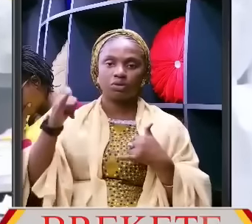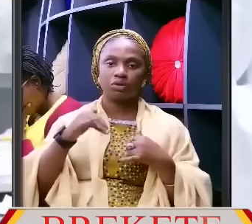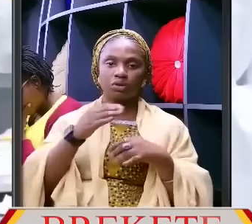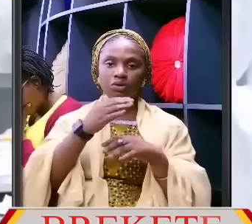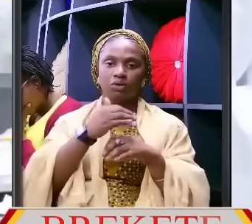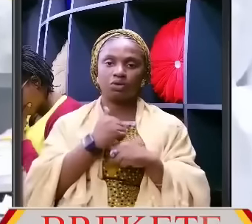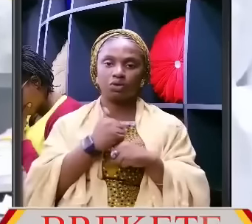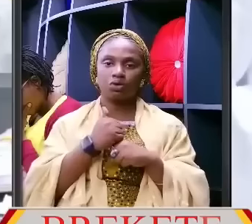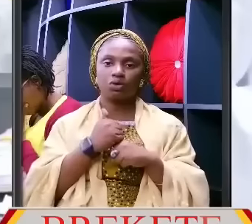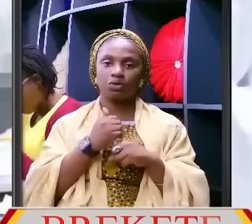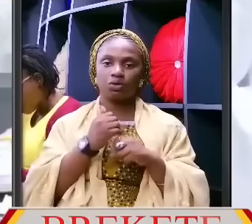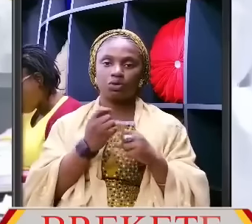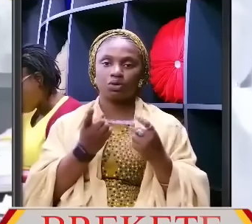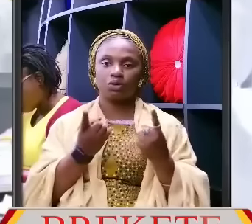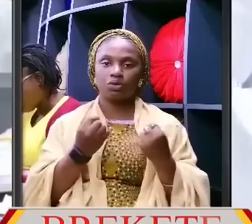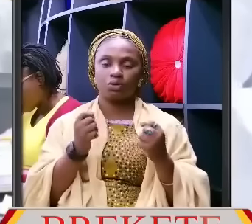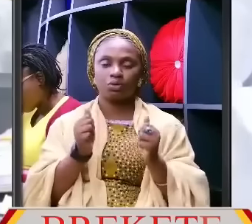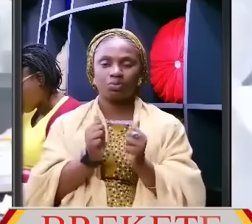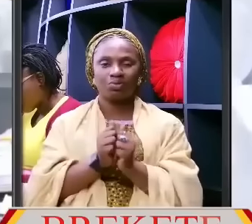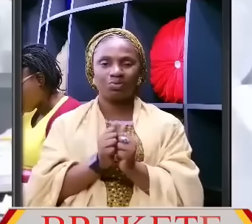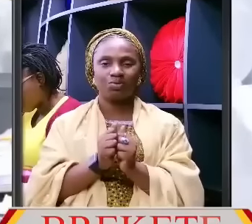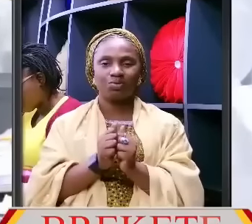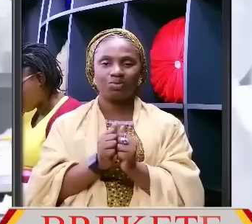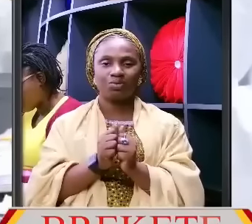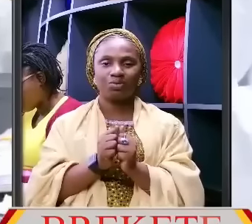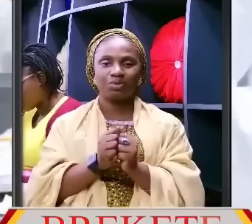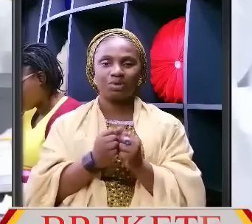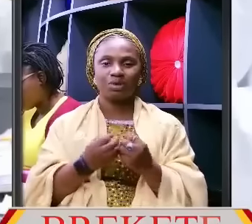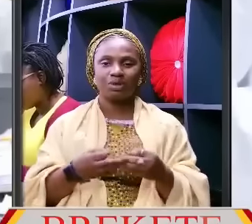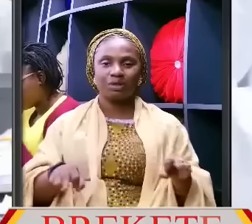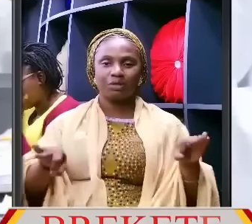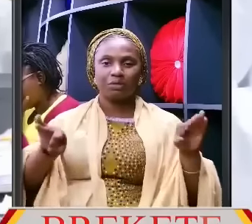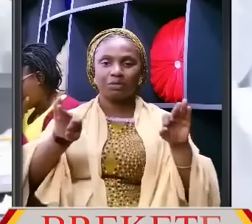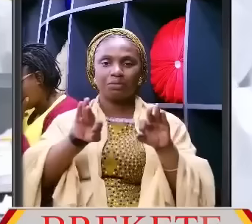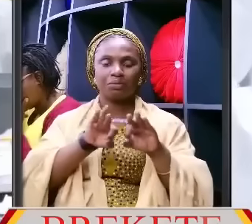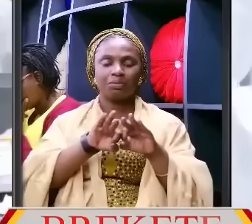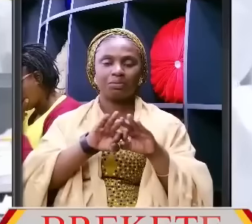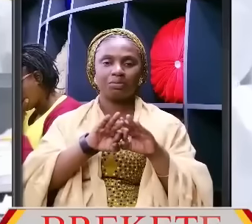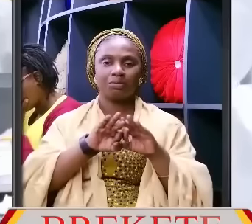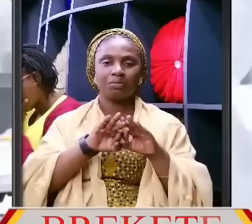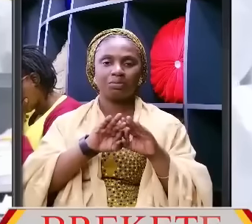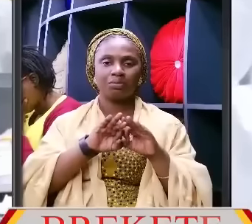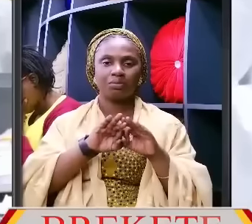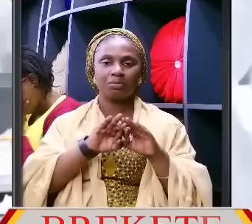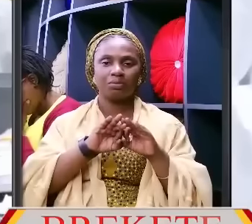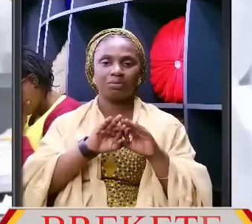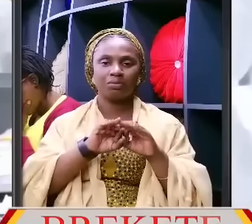Come with report that they see that Salu have a house there. So on the family house,